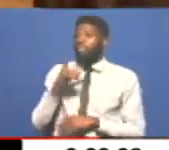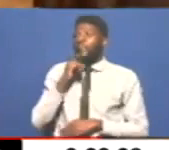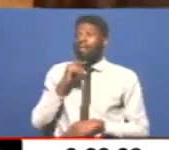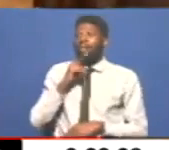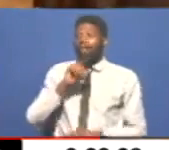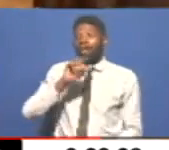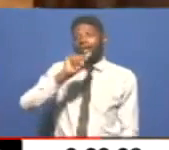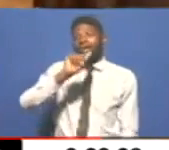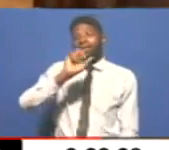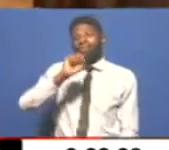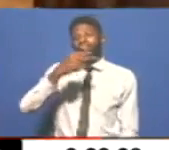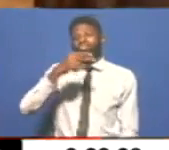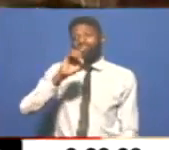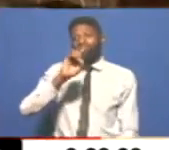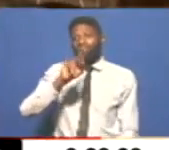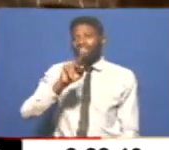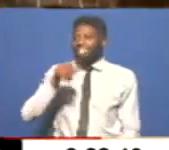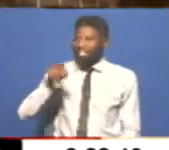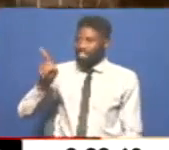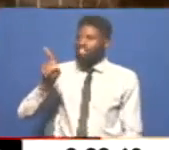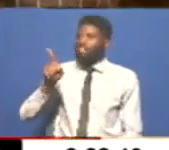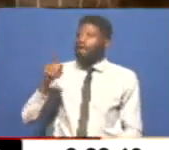in his element attending to a client.